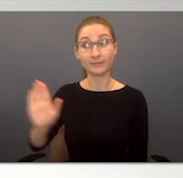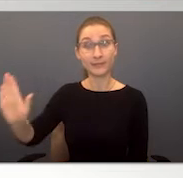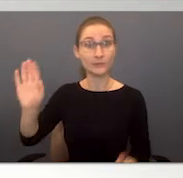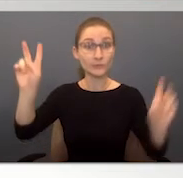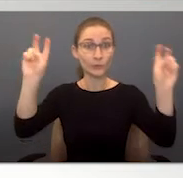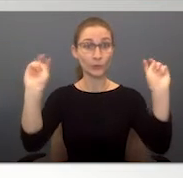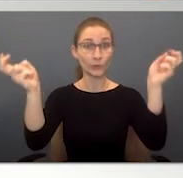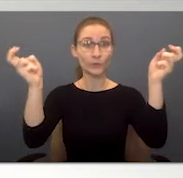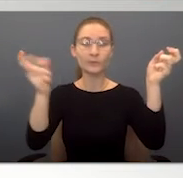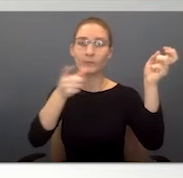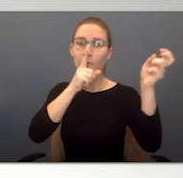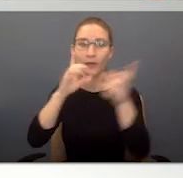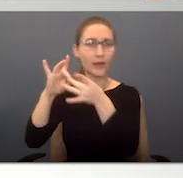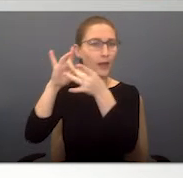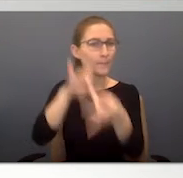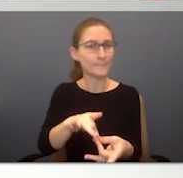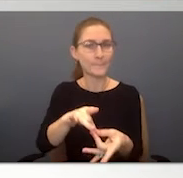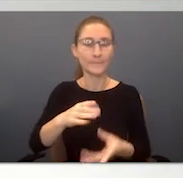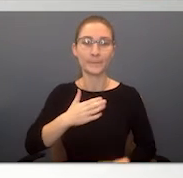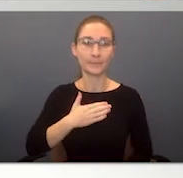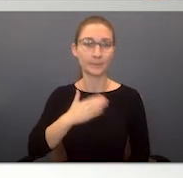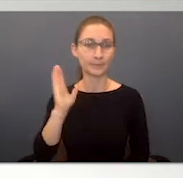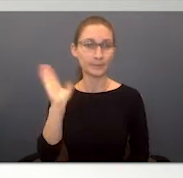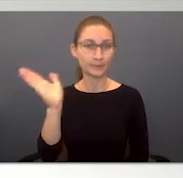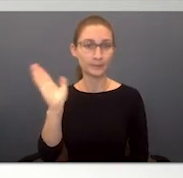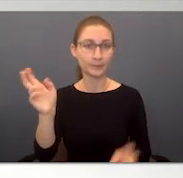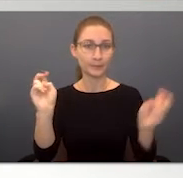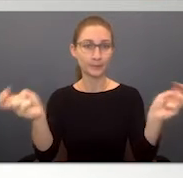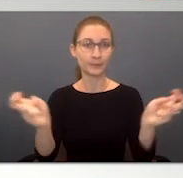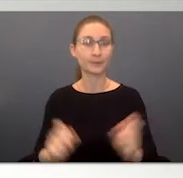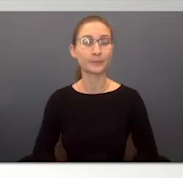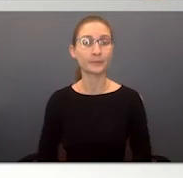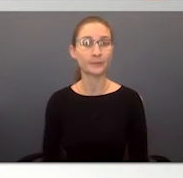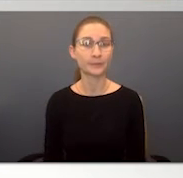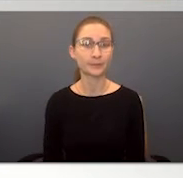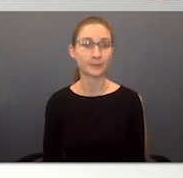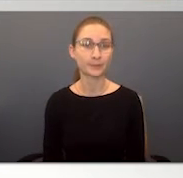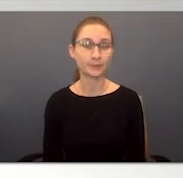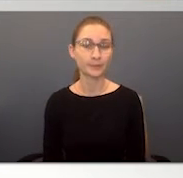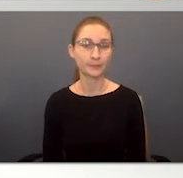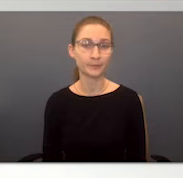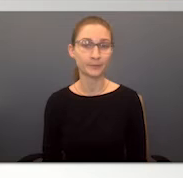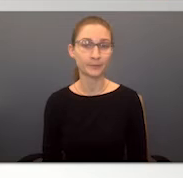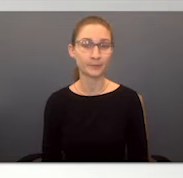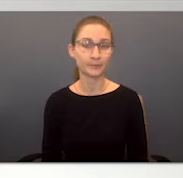Podemos reconstruir su hogar, pero no podemos reconstruir su vida.